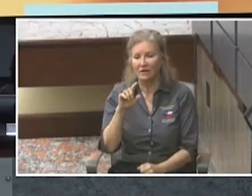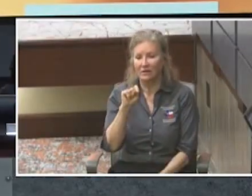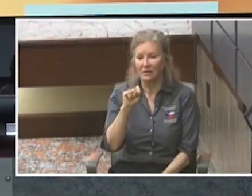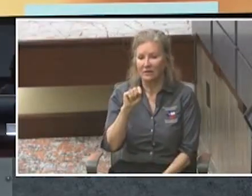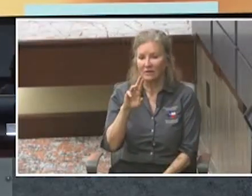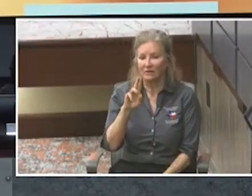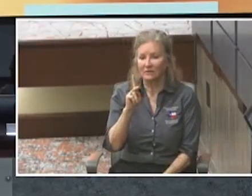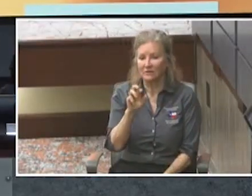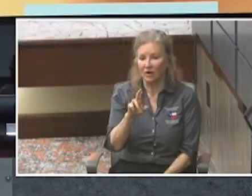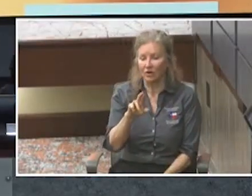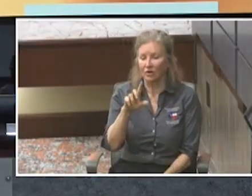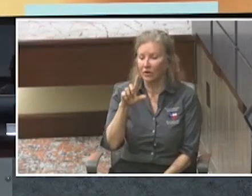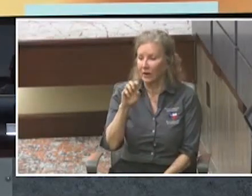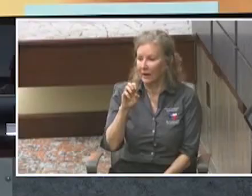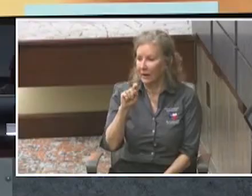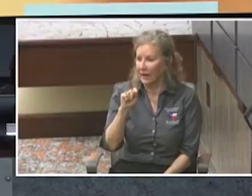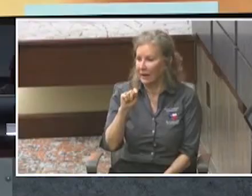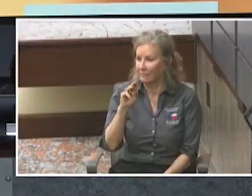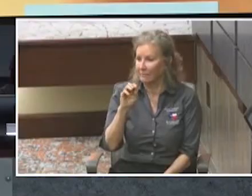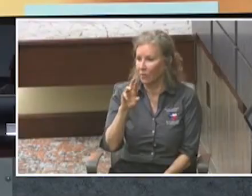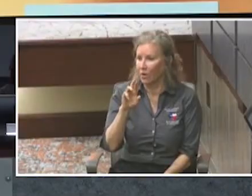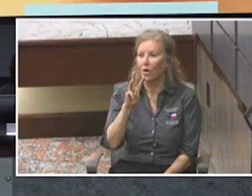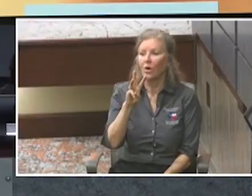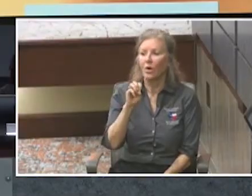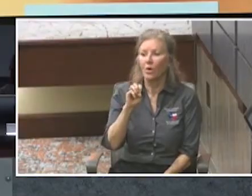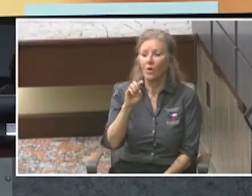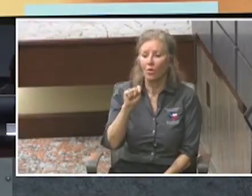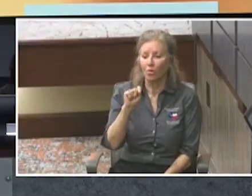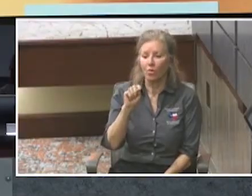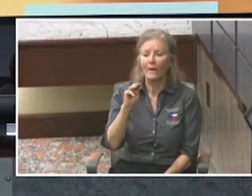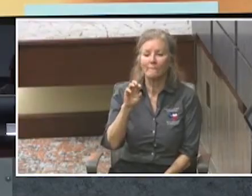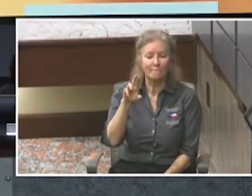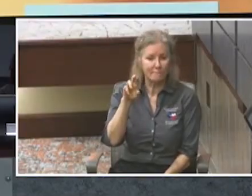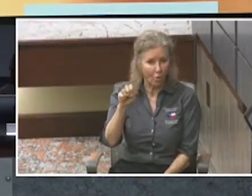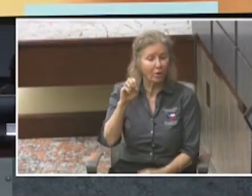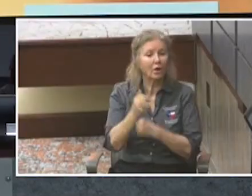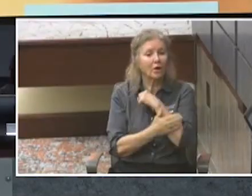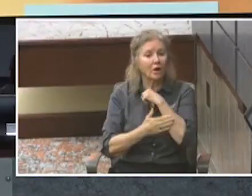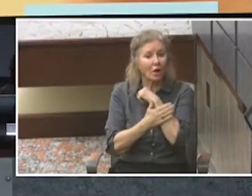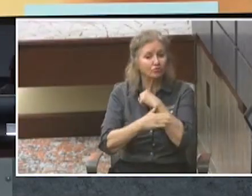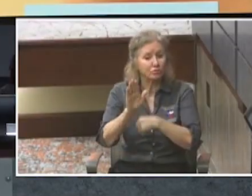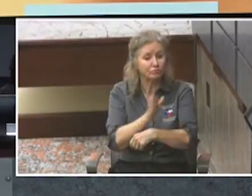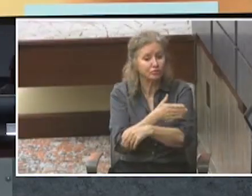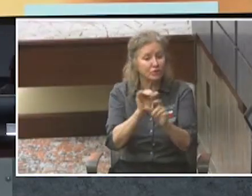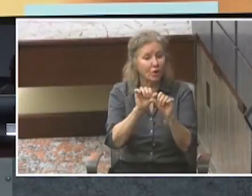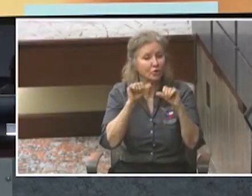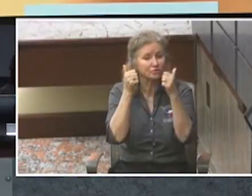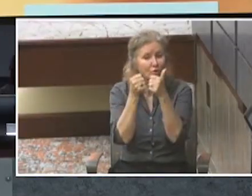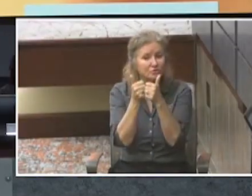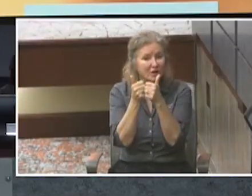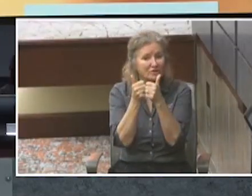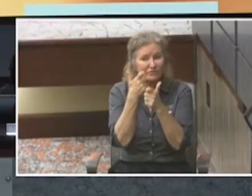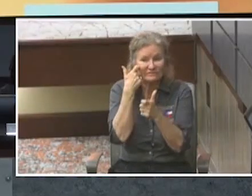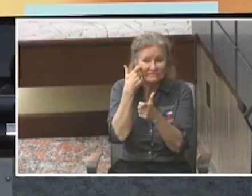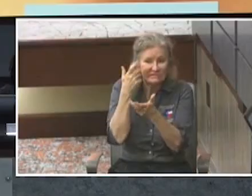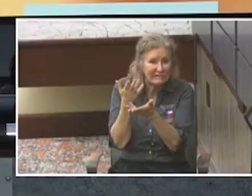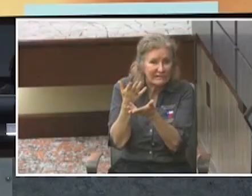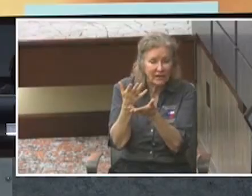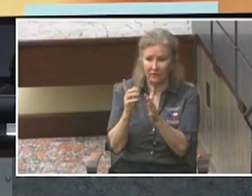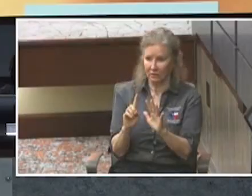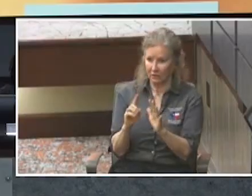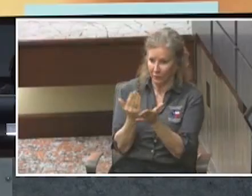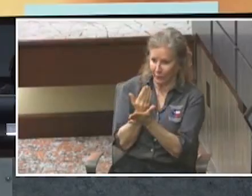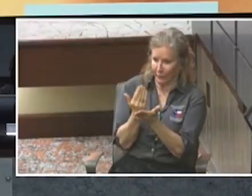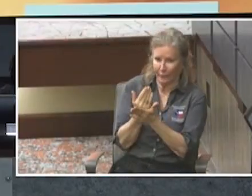Wetmore. Tucker Wetmore was nominated as one of the Country Music Association's Newcomers of the Year this